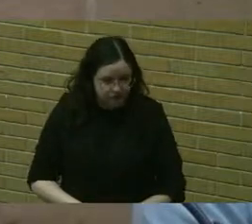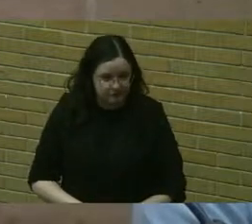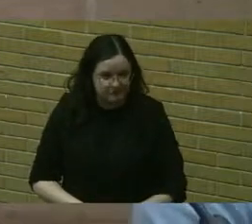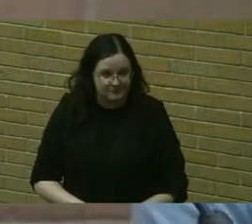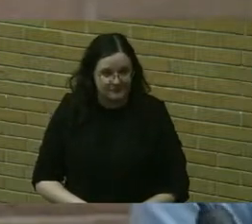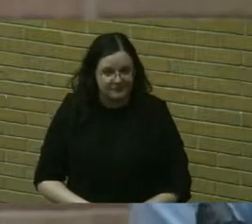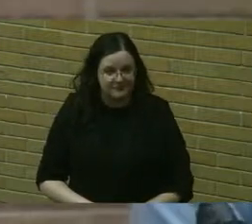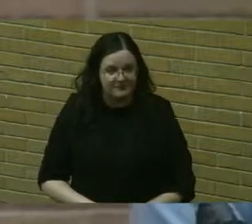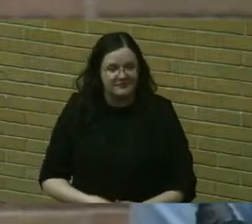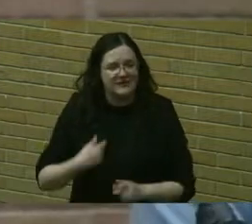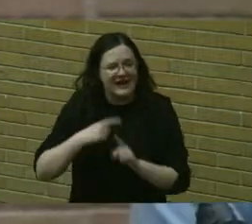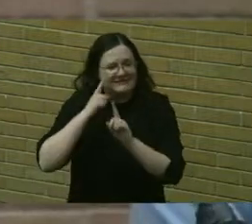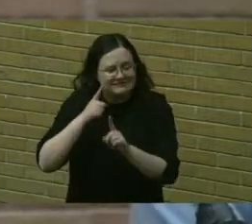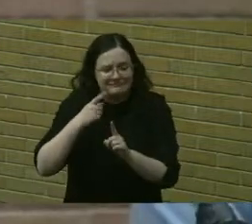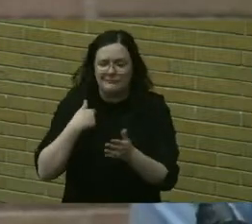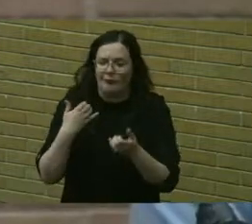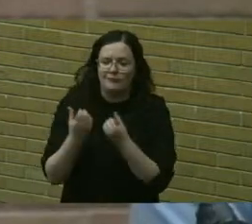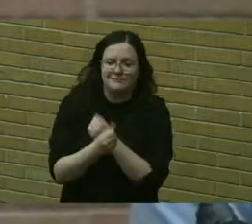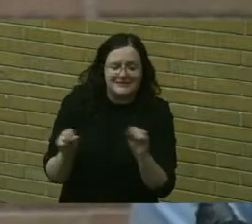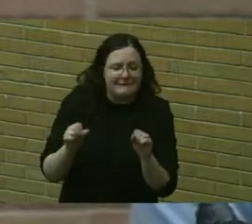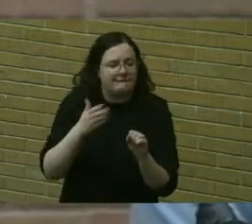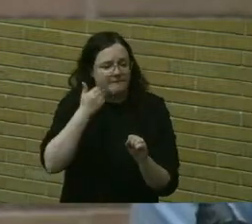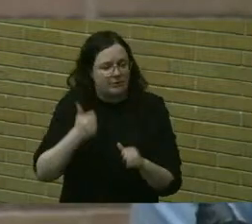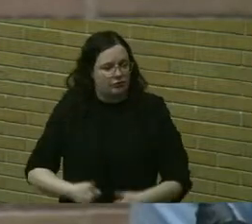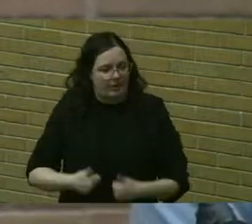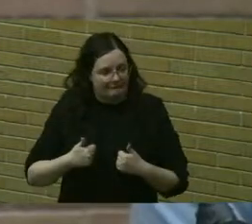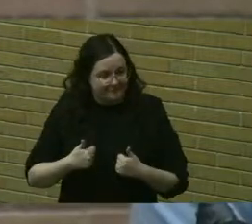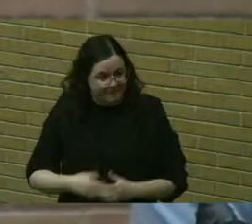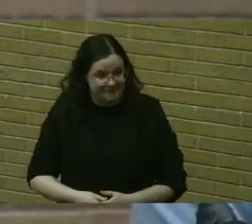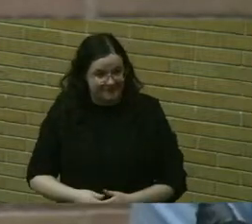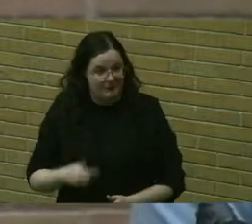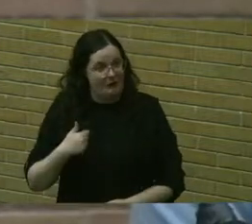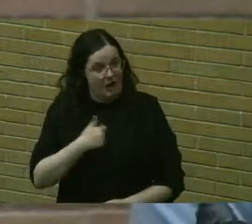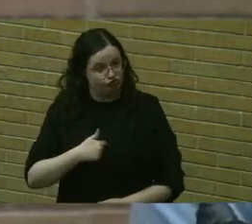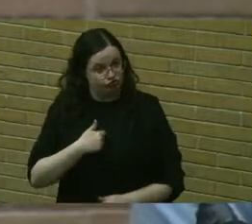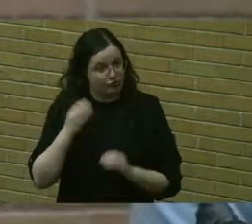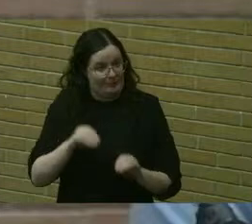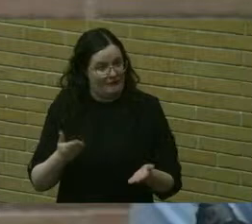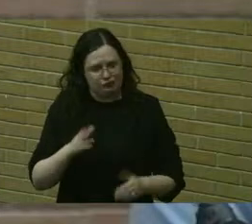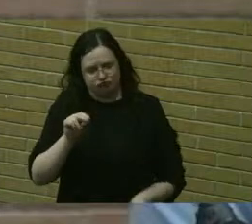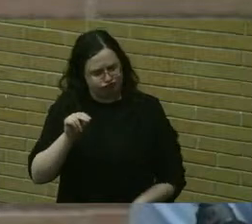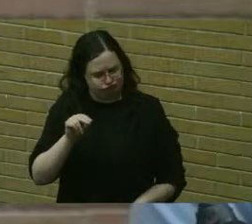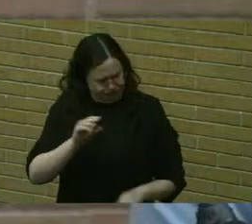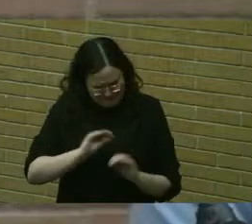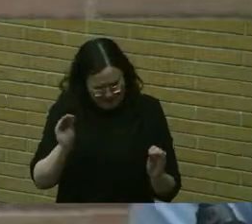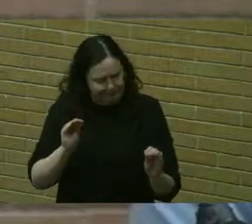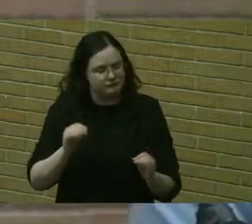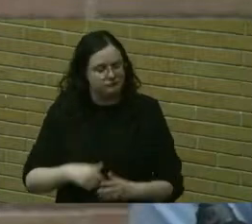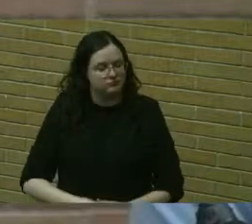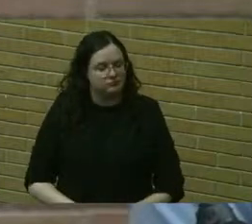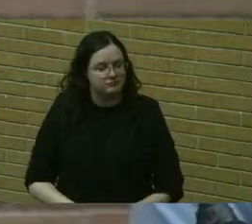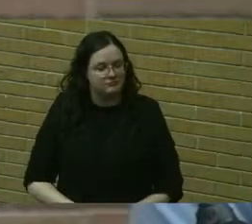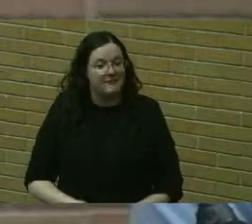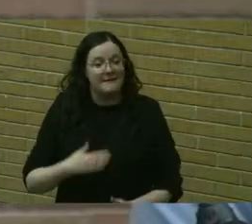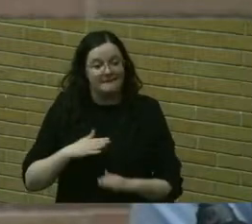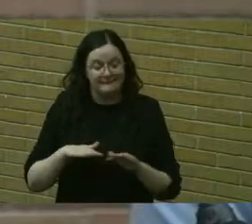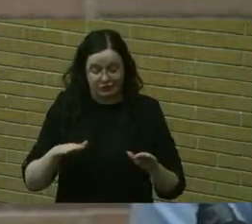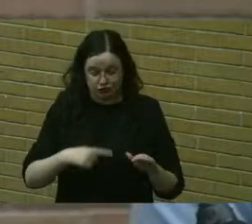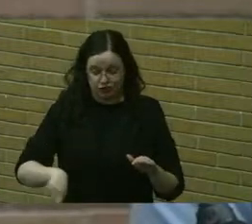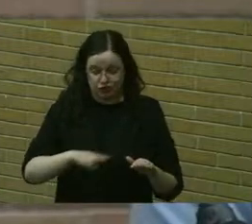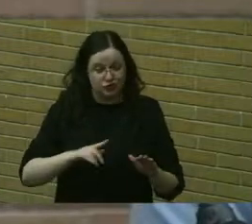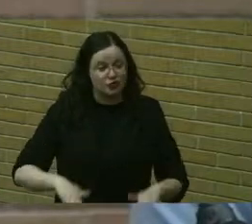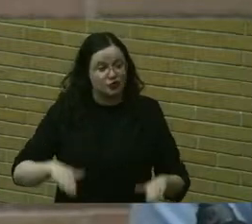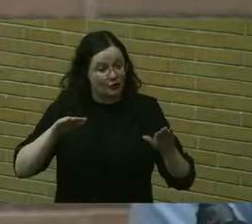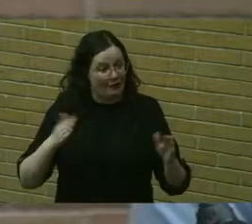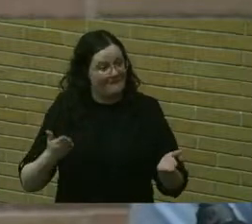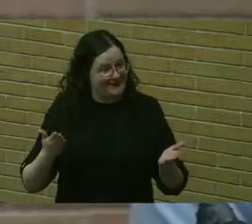seeking better and safer life, and I never regret about it. My children grew up here in Rochester.